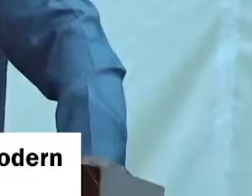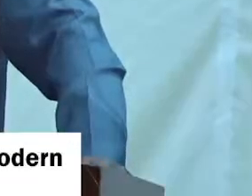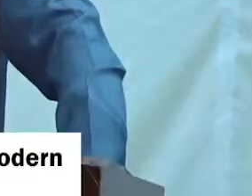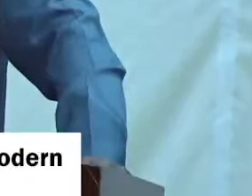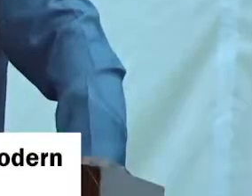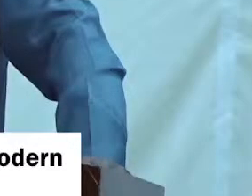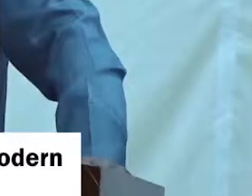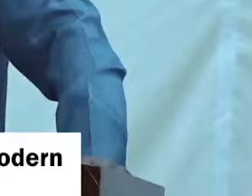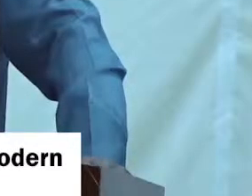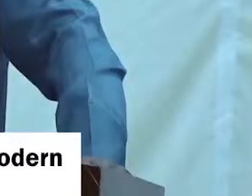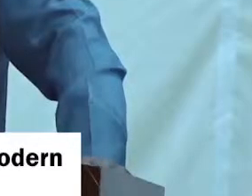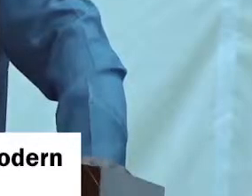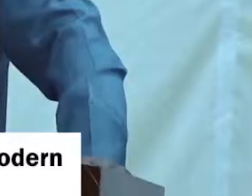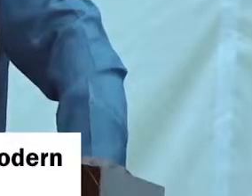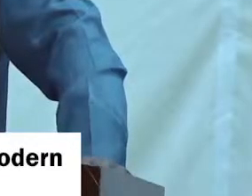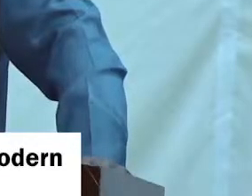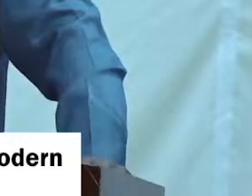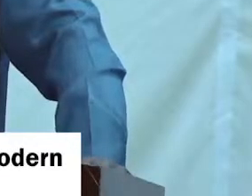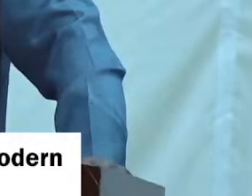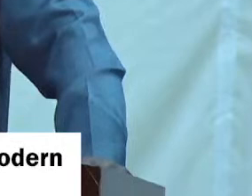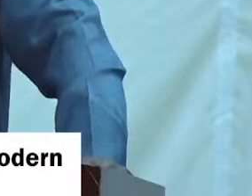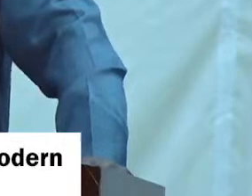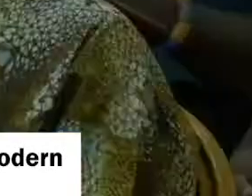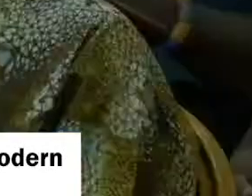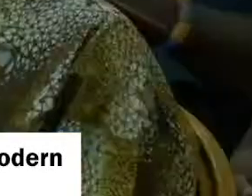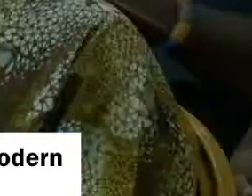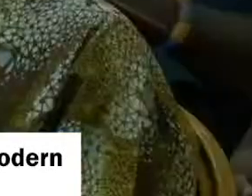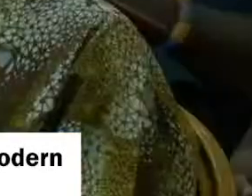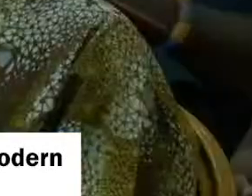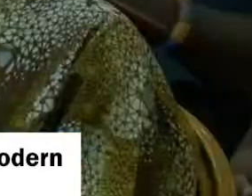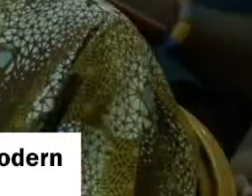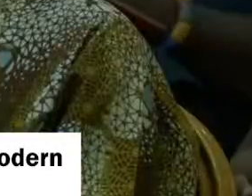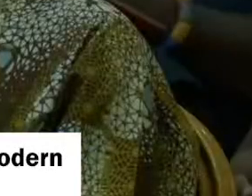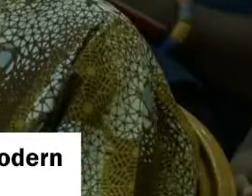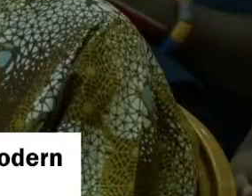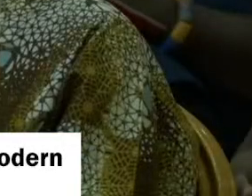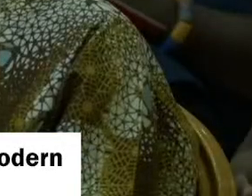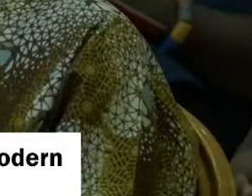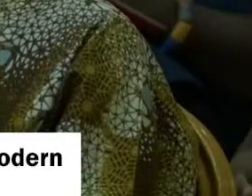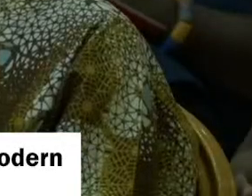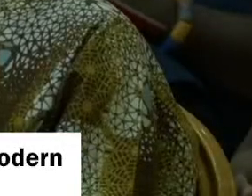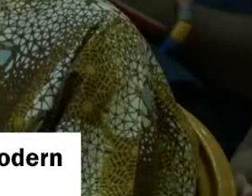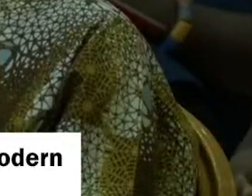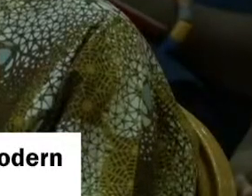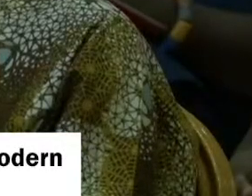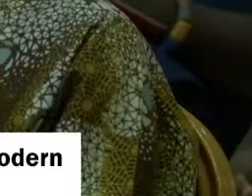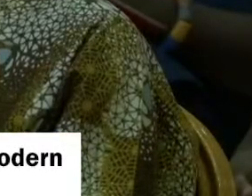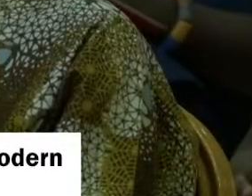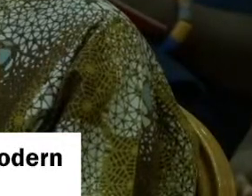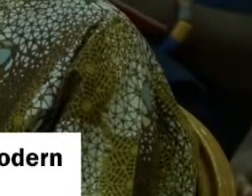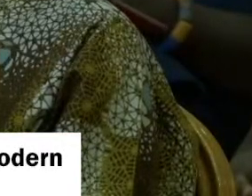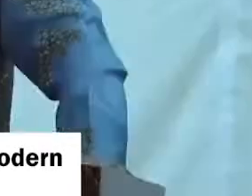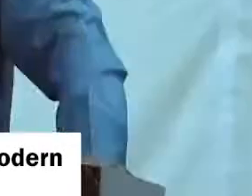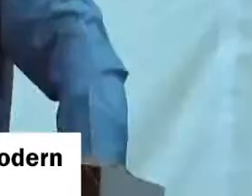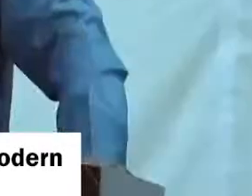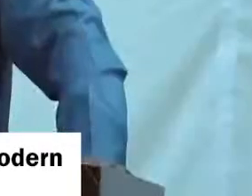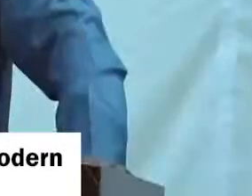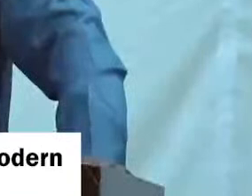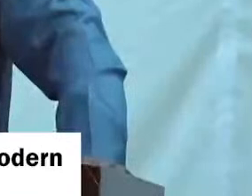of the Graphic Communications Group Limited. He has participated in a number of civil society